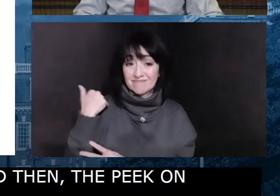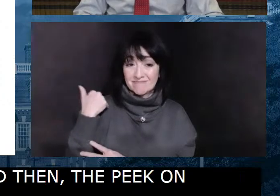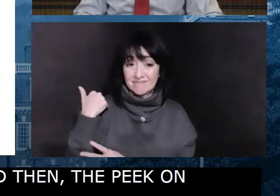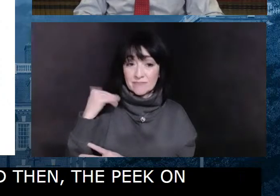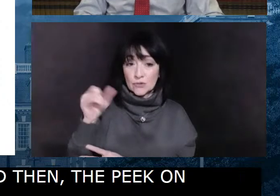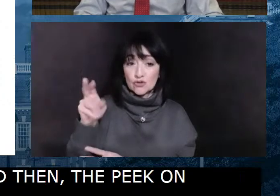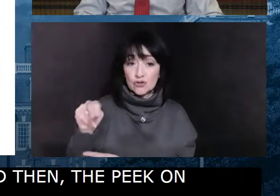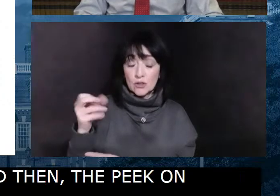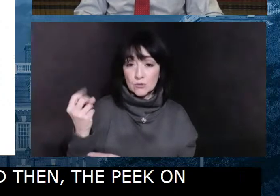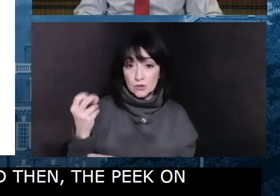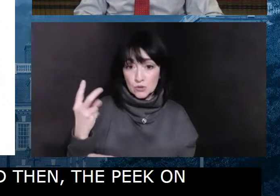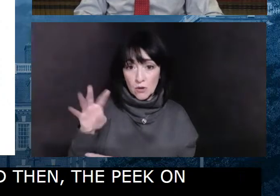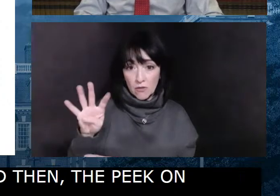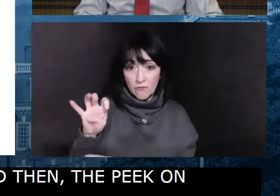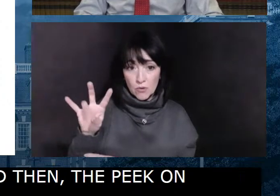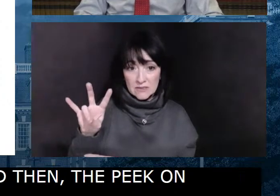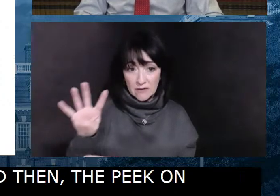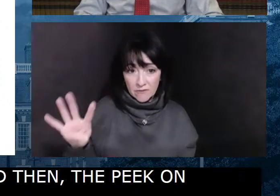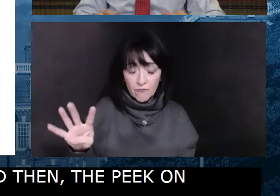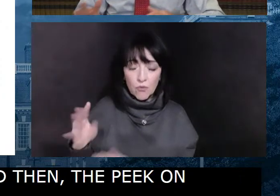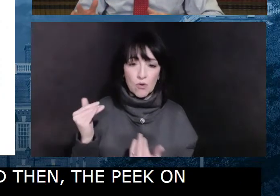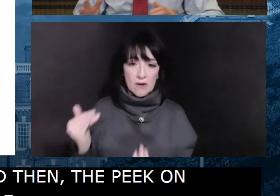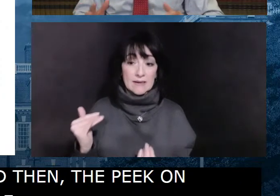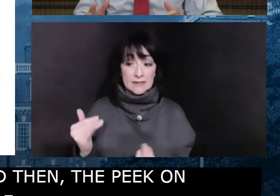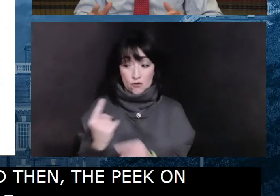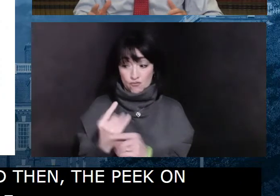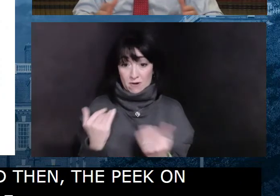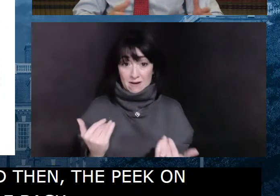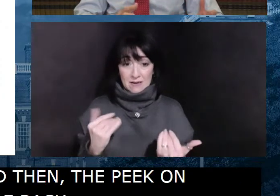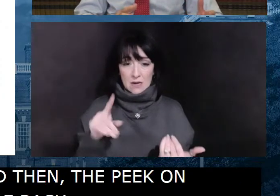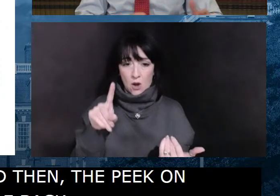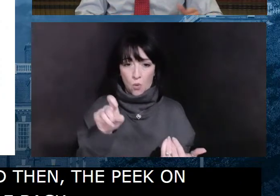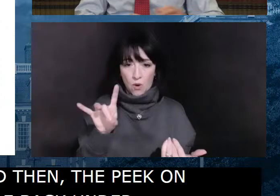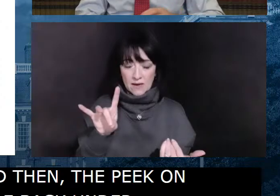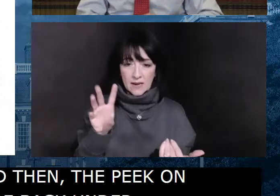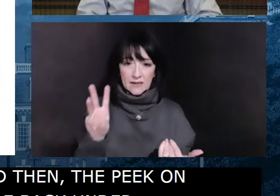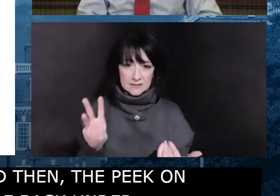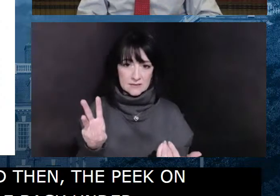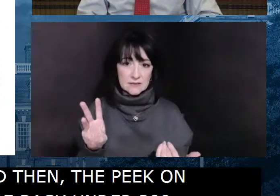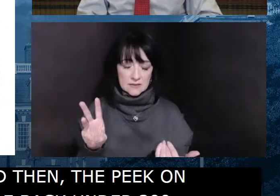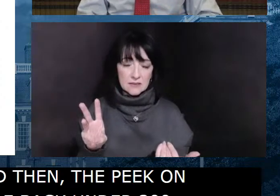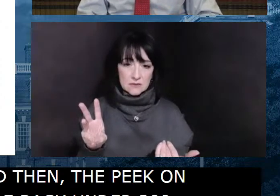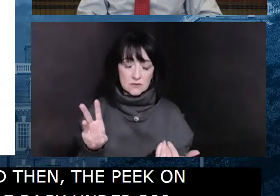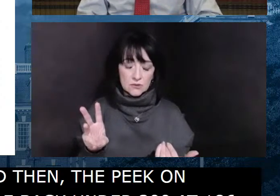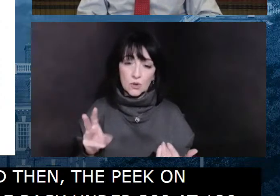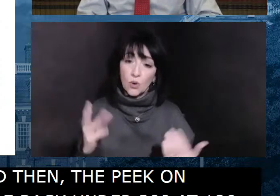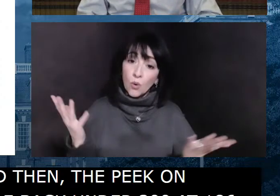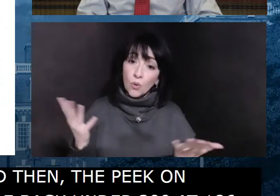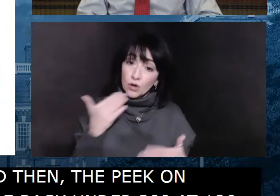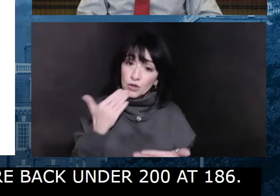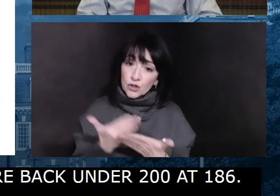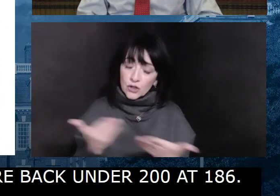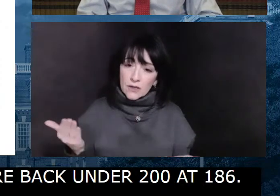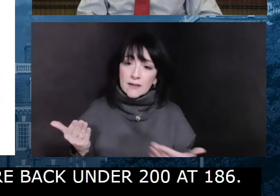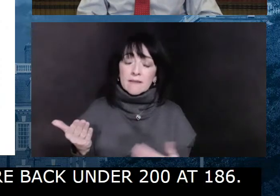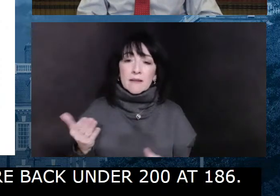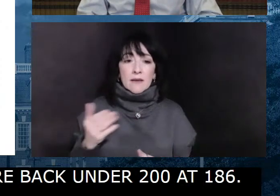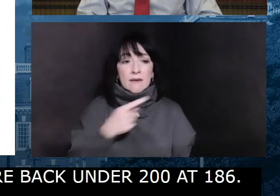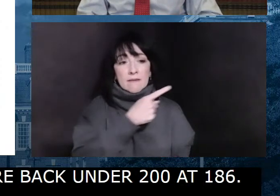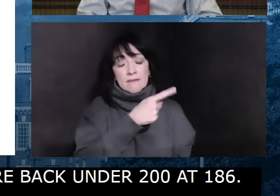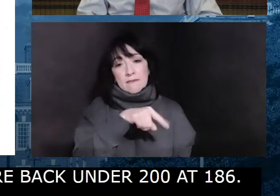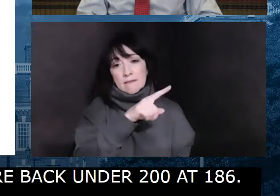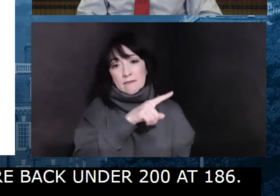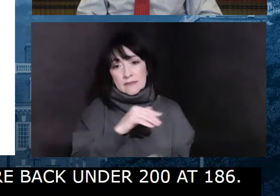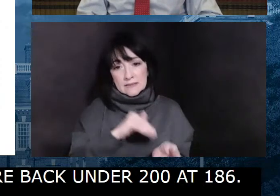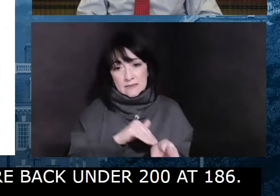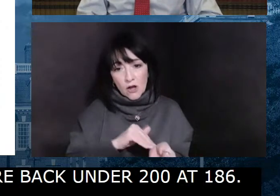function, the fact that the hospitals are better at treating patients that come into the hospital. They're